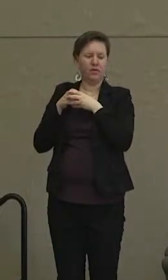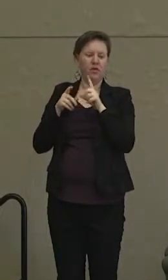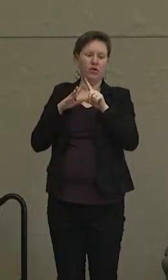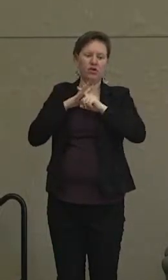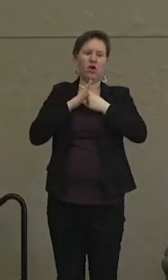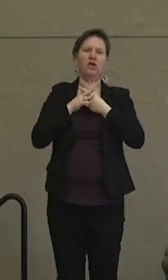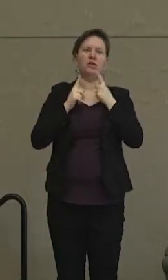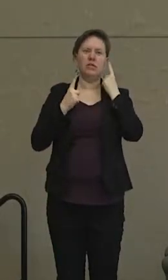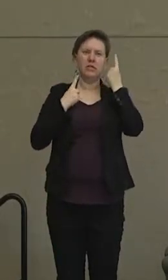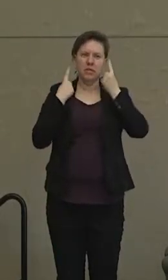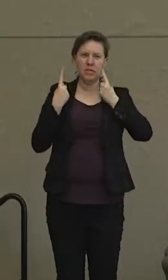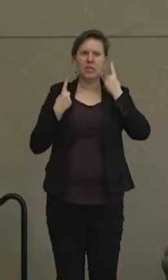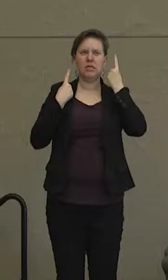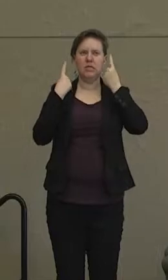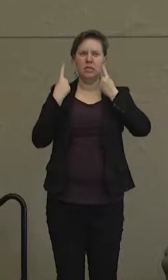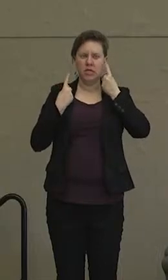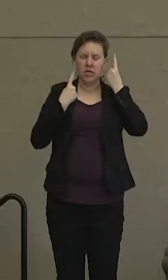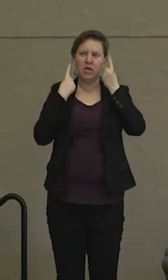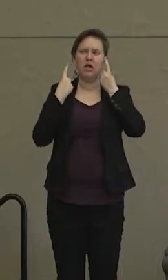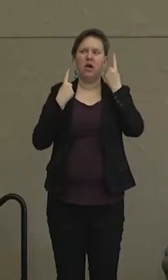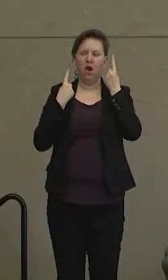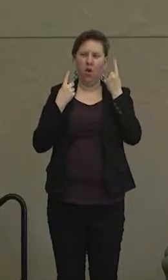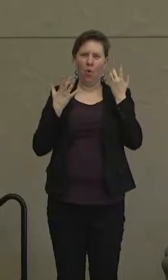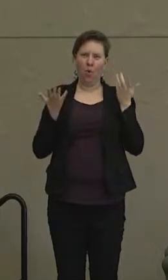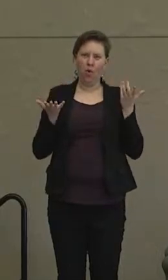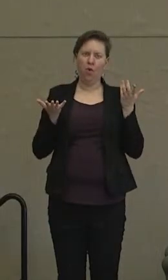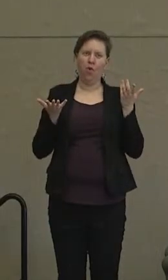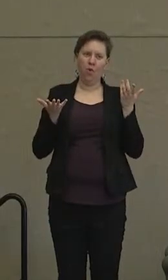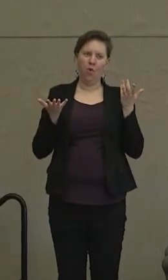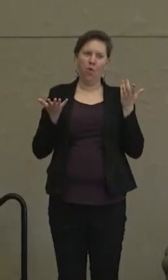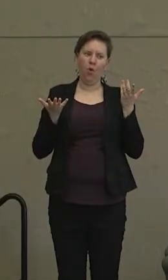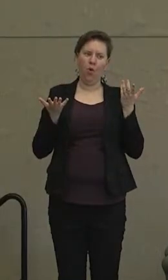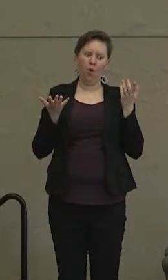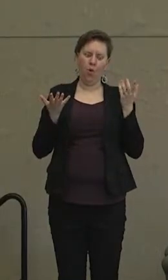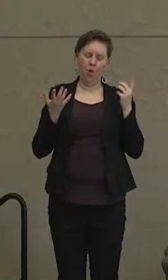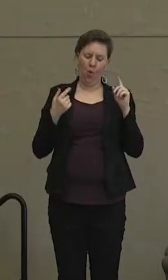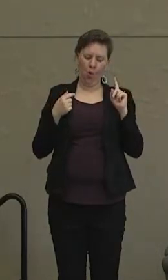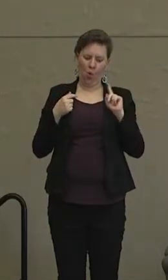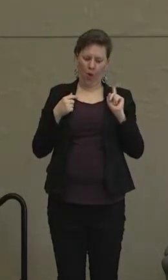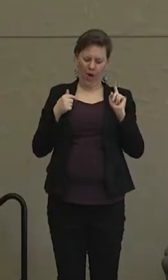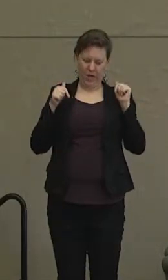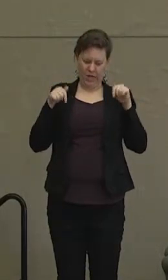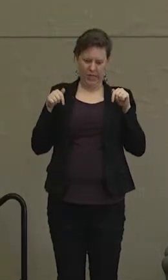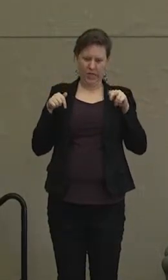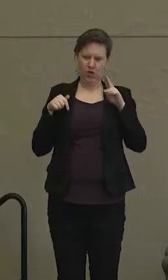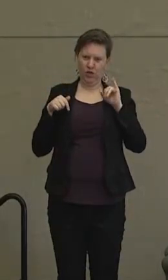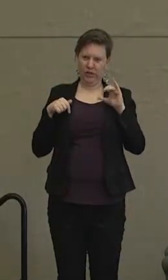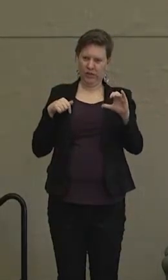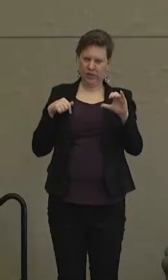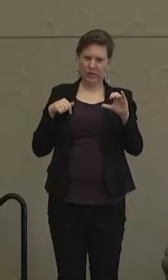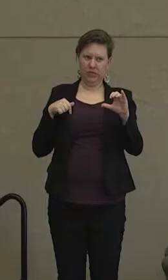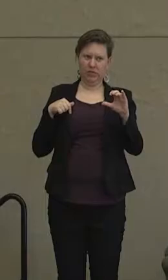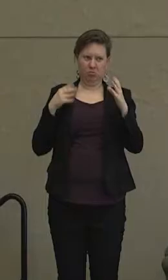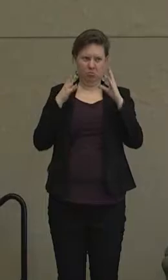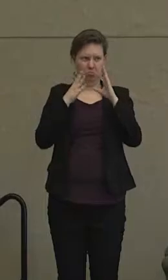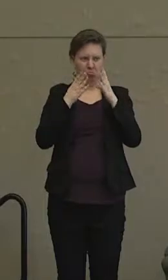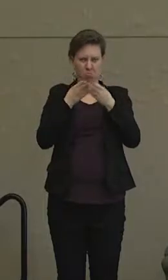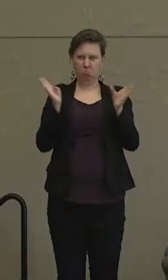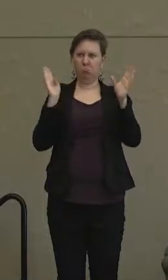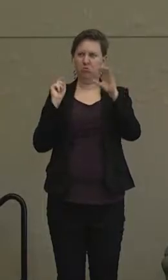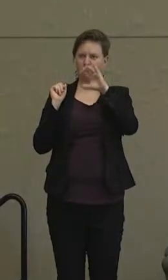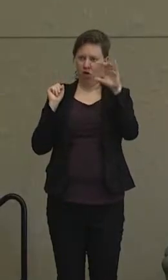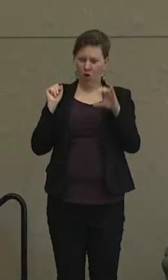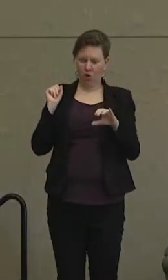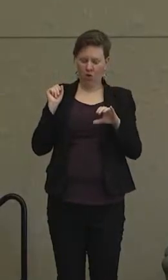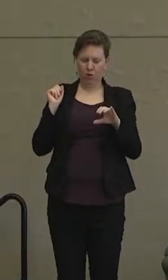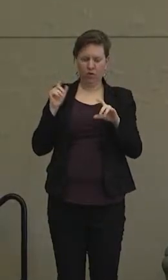kind of think about what the, where we are at UIC and Chicago,